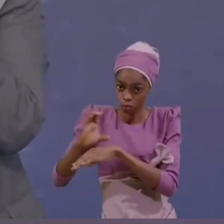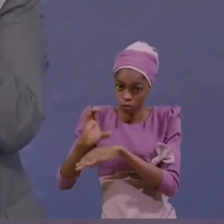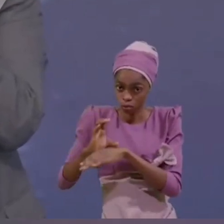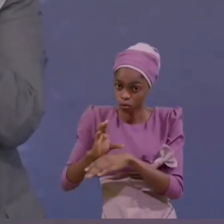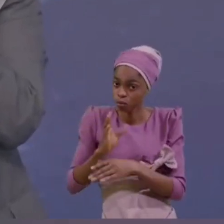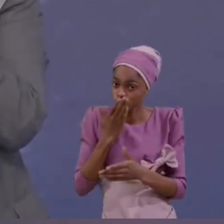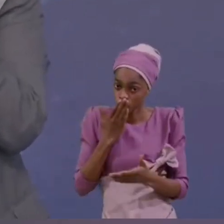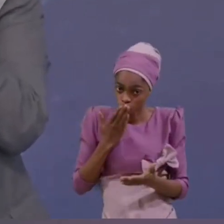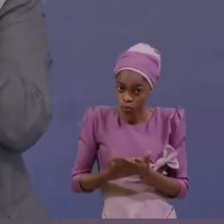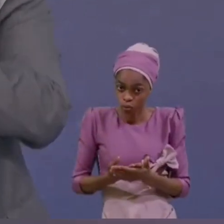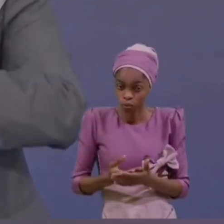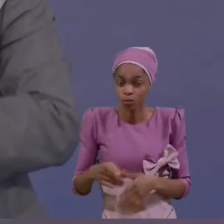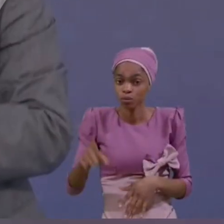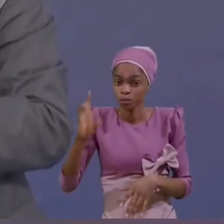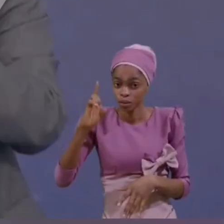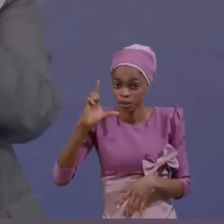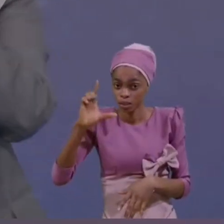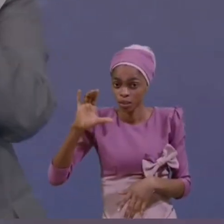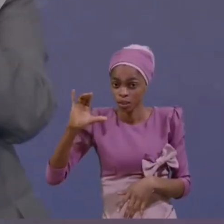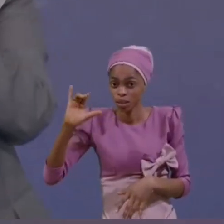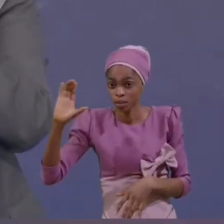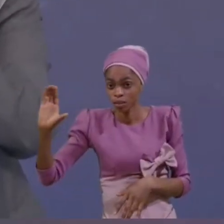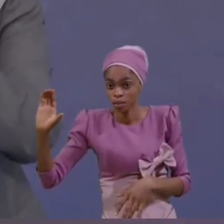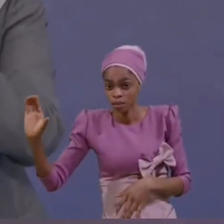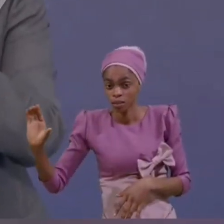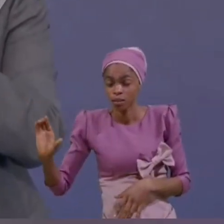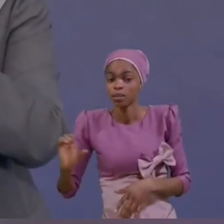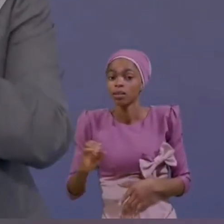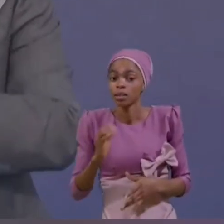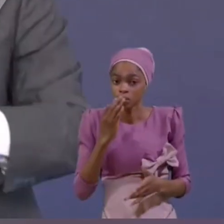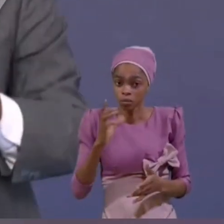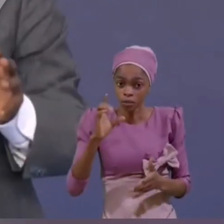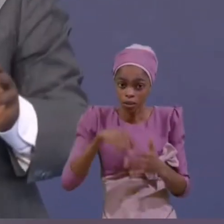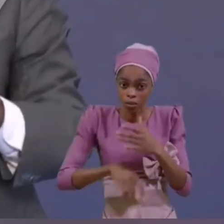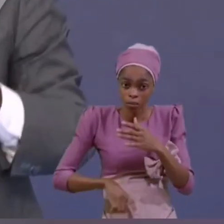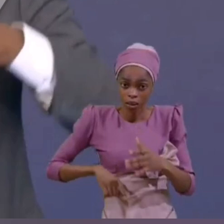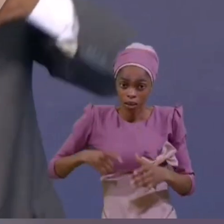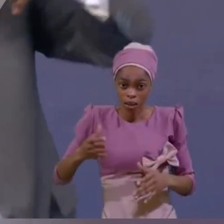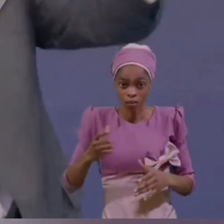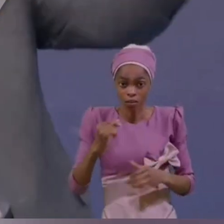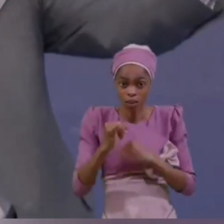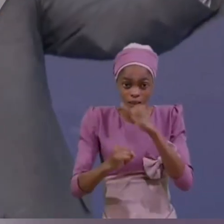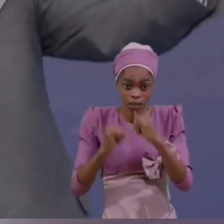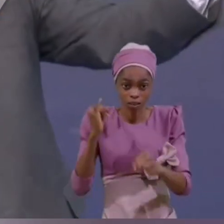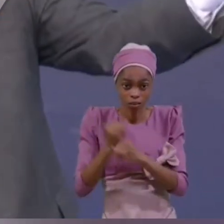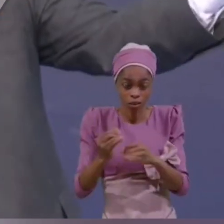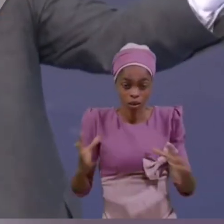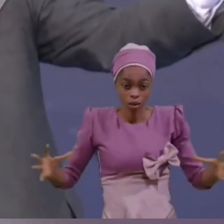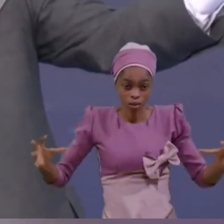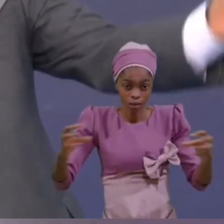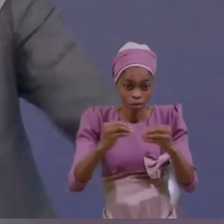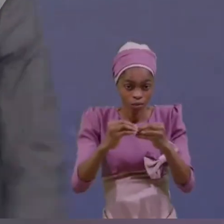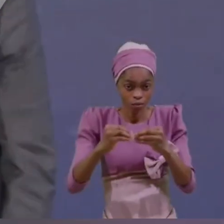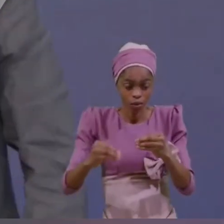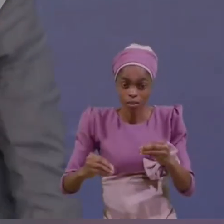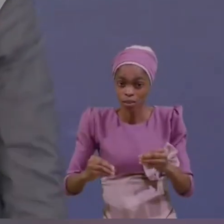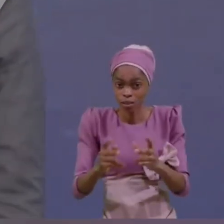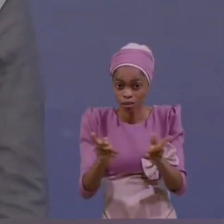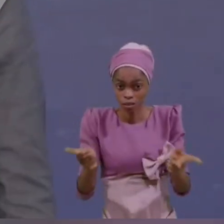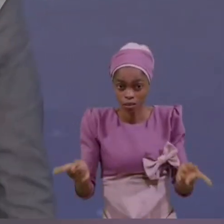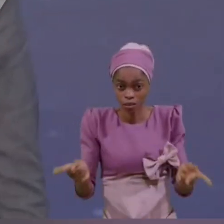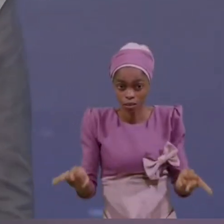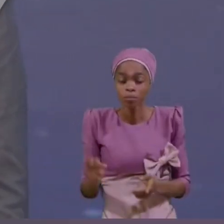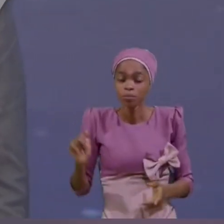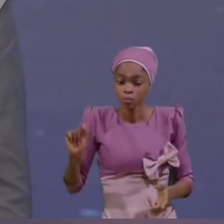Life International Conference Center, but we'll not throw our hands up in the